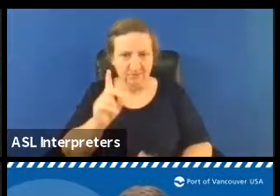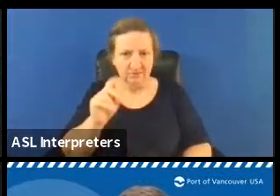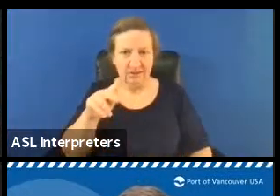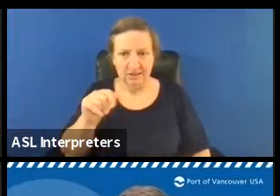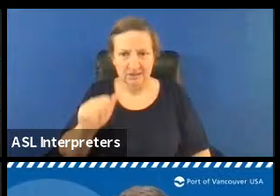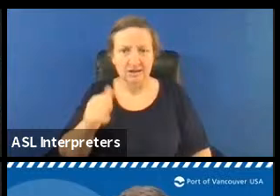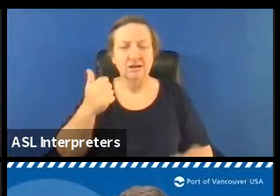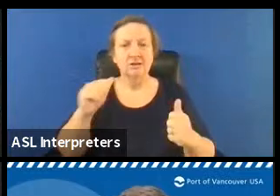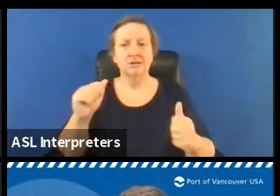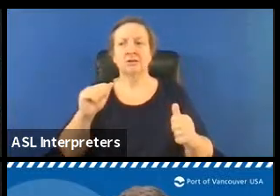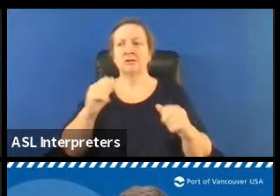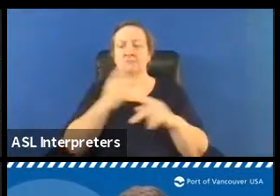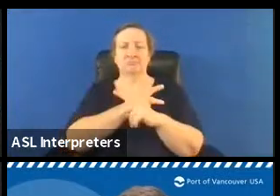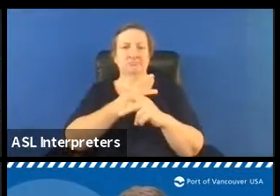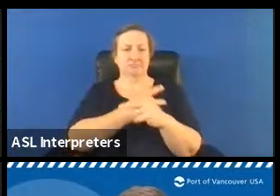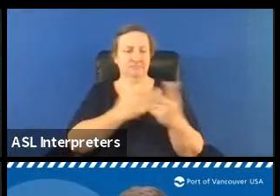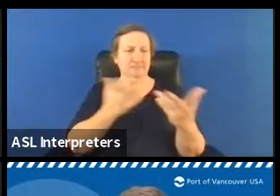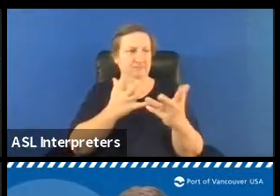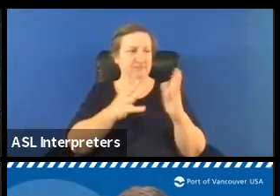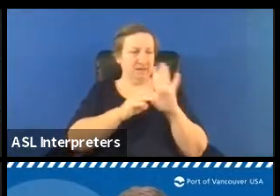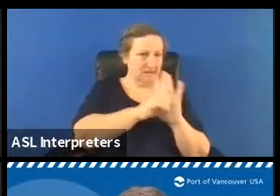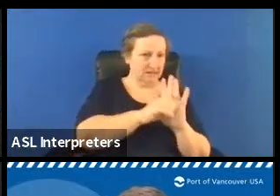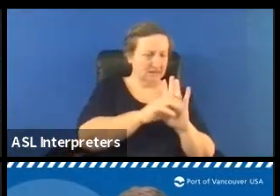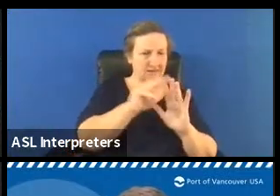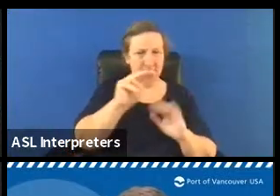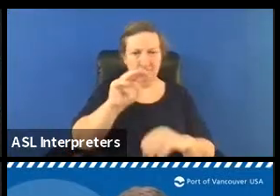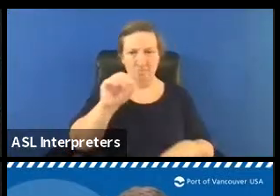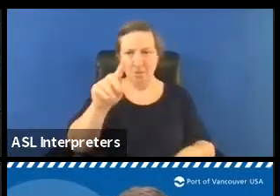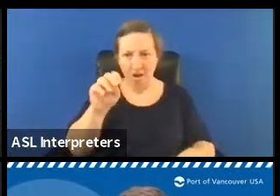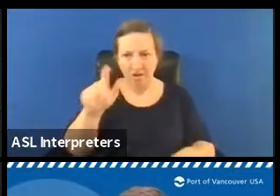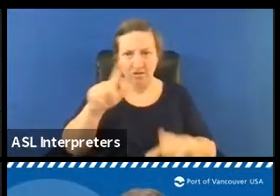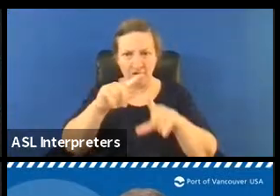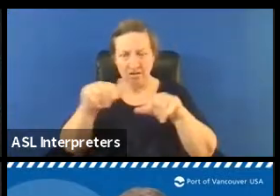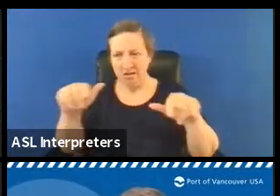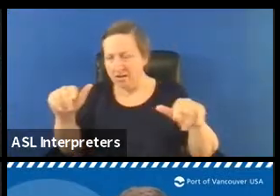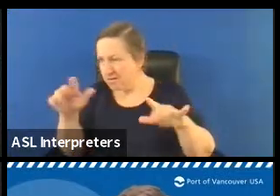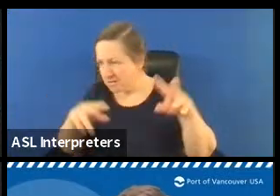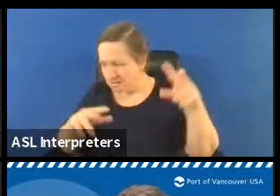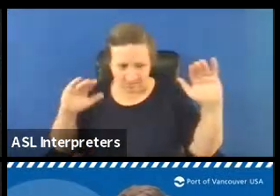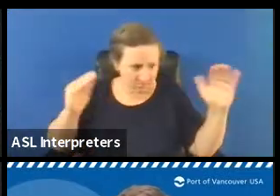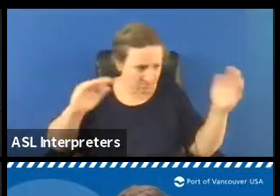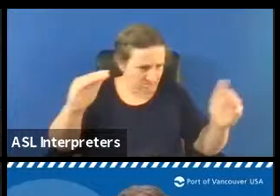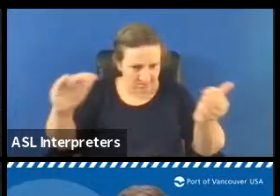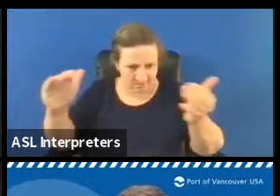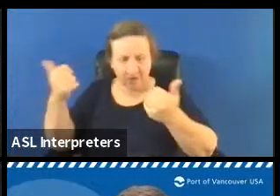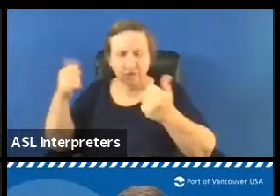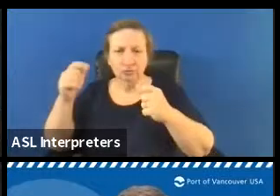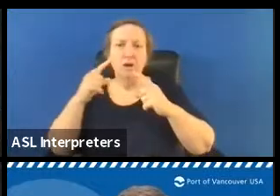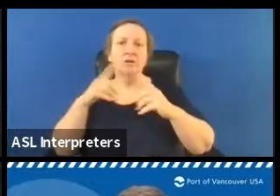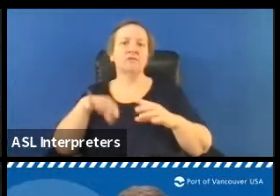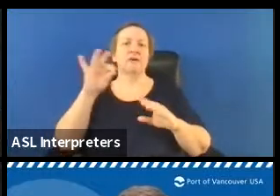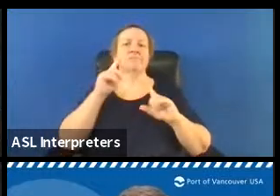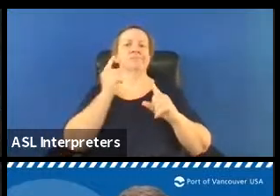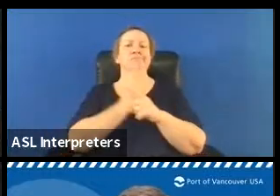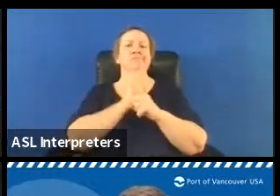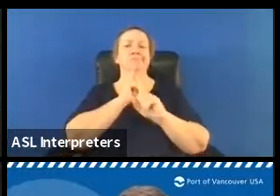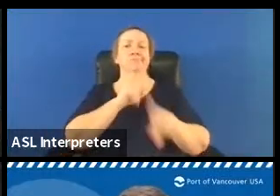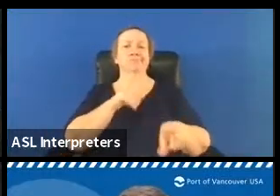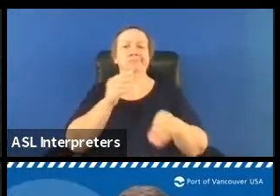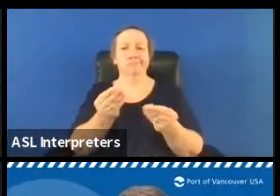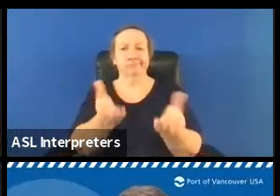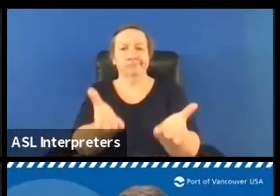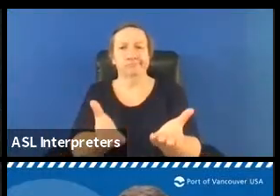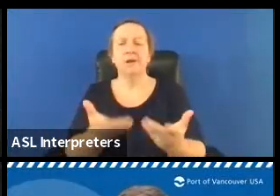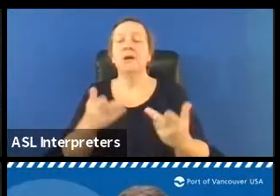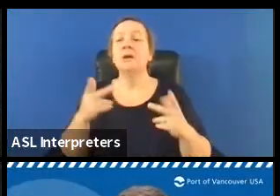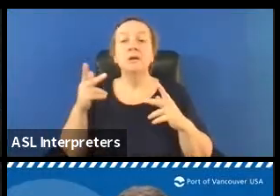doing the modeling to bring answers to you guys. And what we've heard from all of our partners is no one wants us to